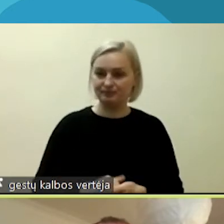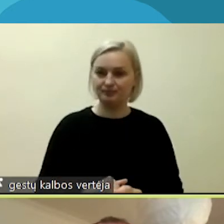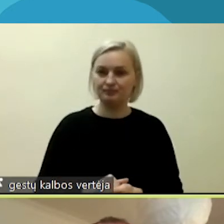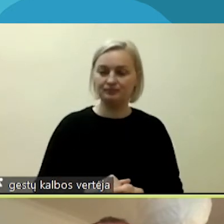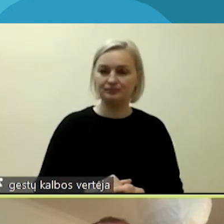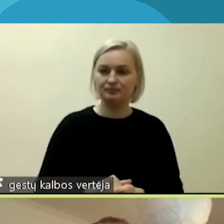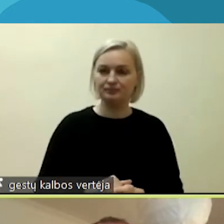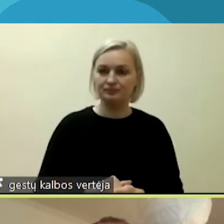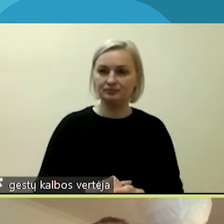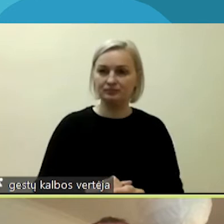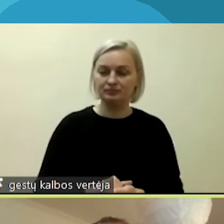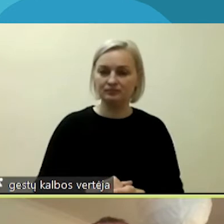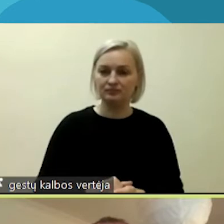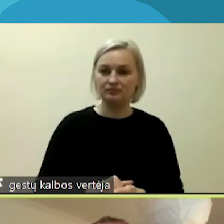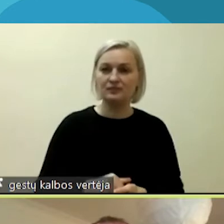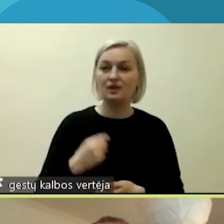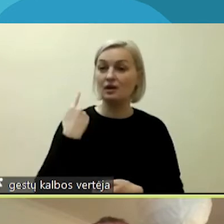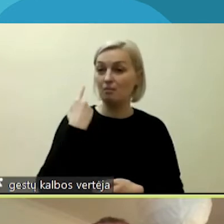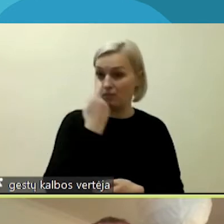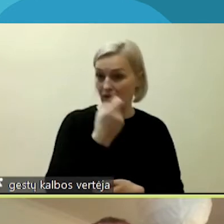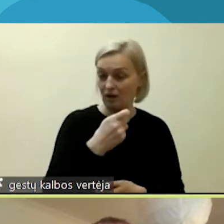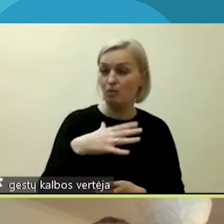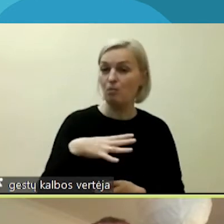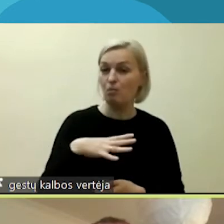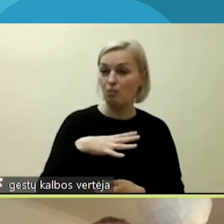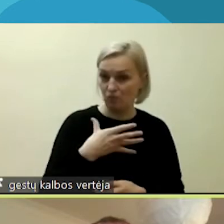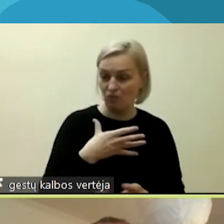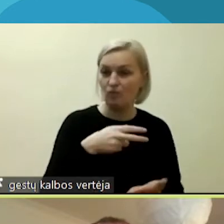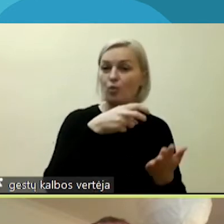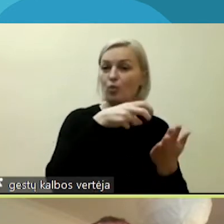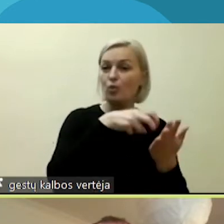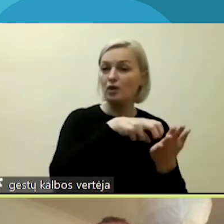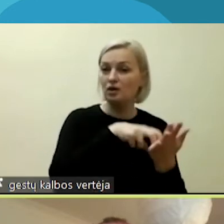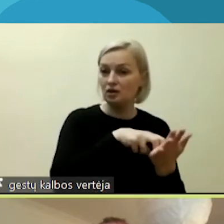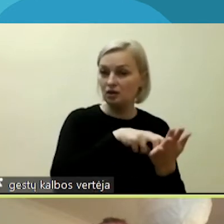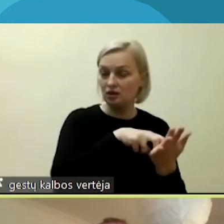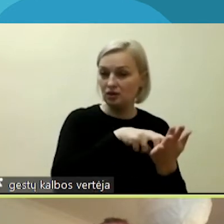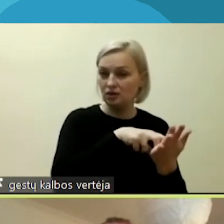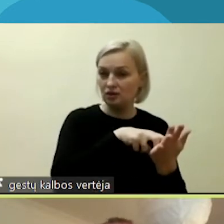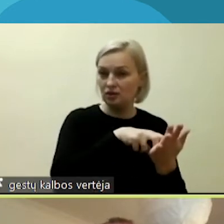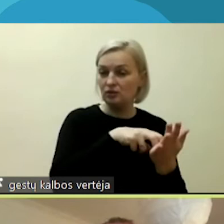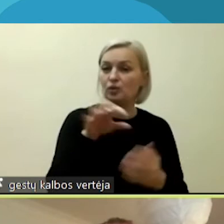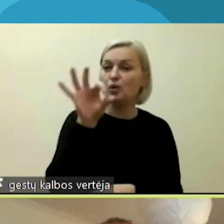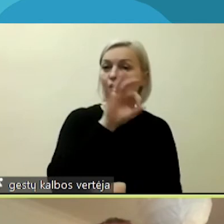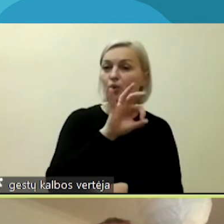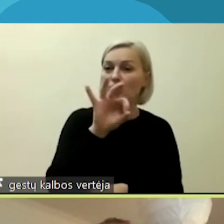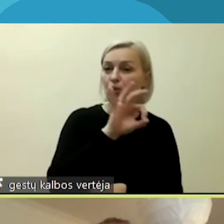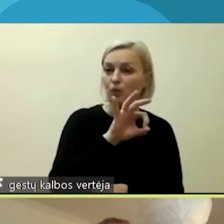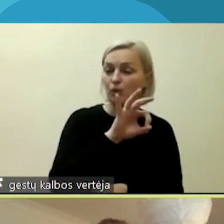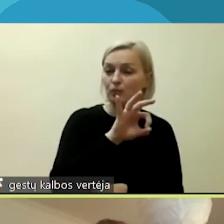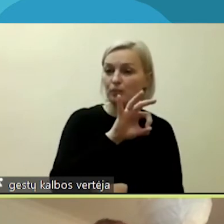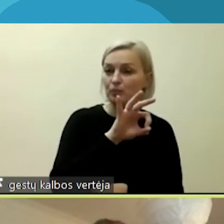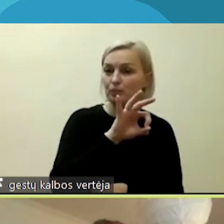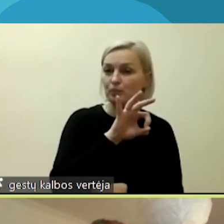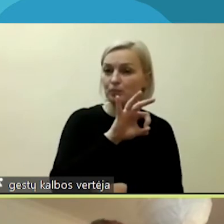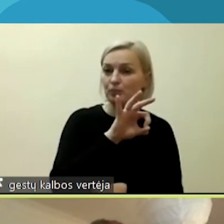that are that what might be called subcriminal or non-crime hate incidents, and this is because it is.